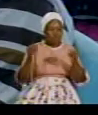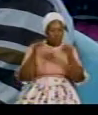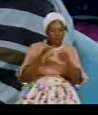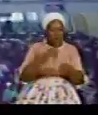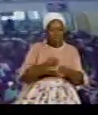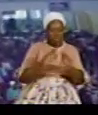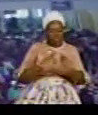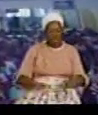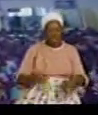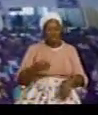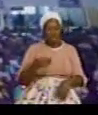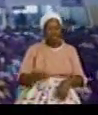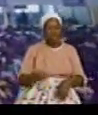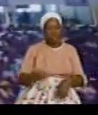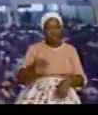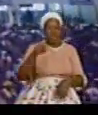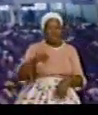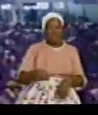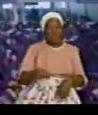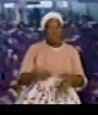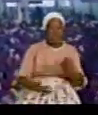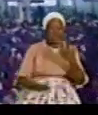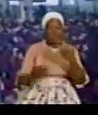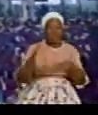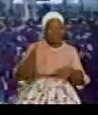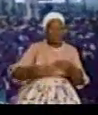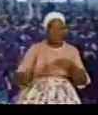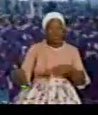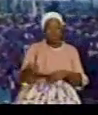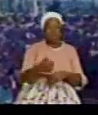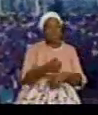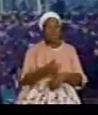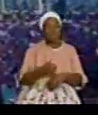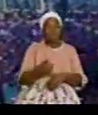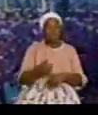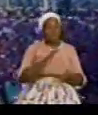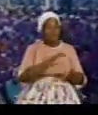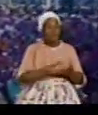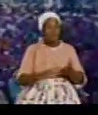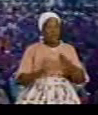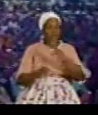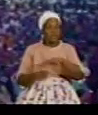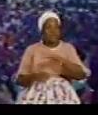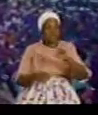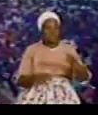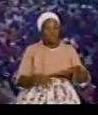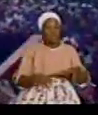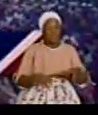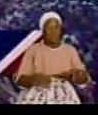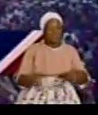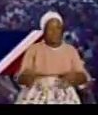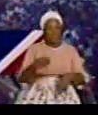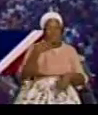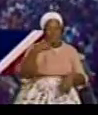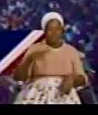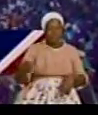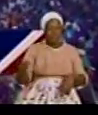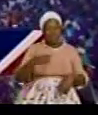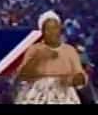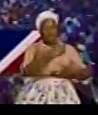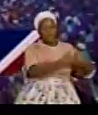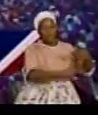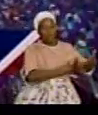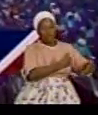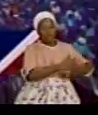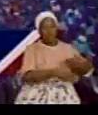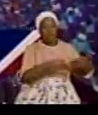hell than themselves. In verse 33, it says, ye serpents, ye generation